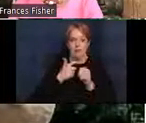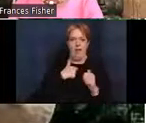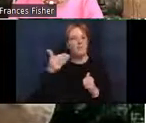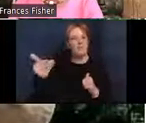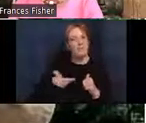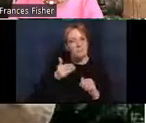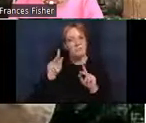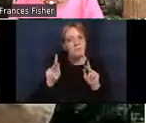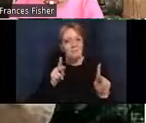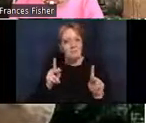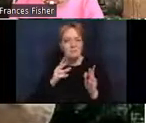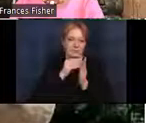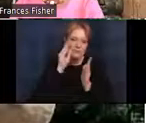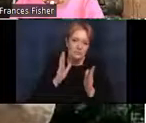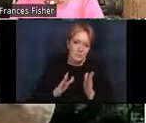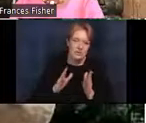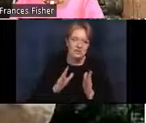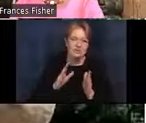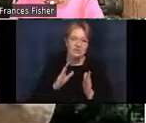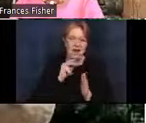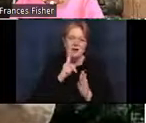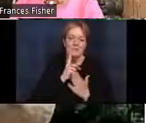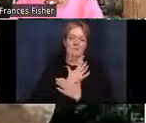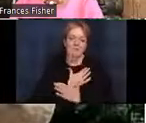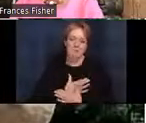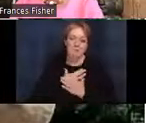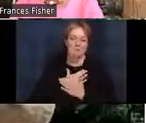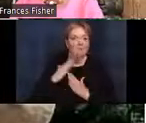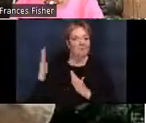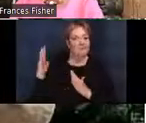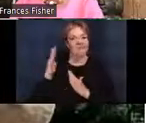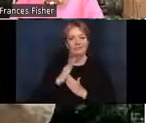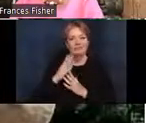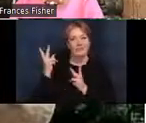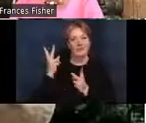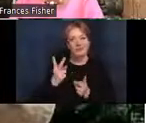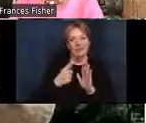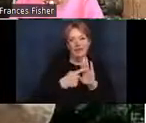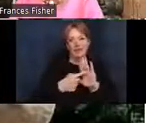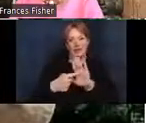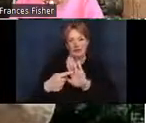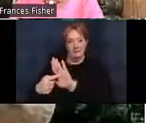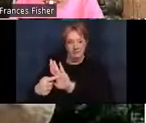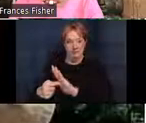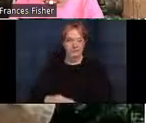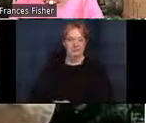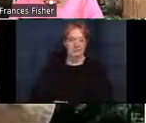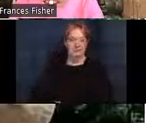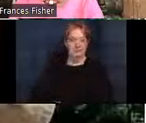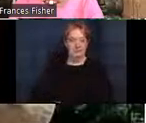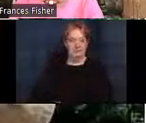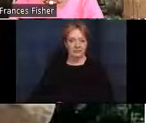and students and enjoy world-class visiting exhibitions, artists